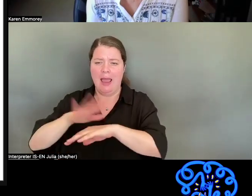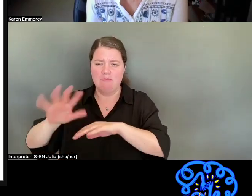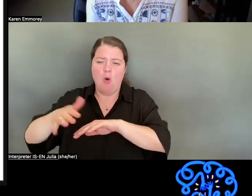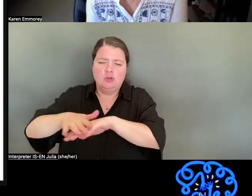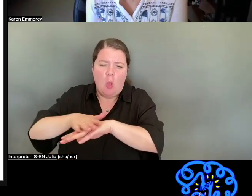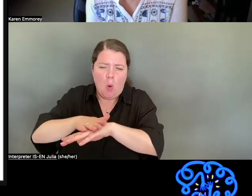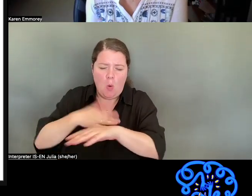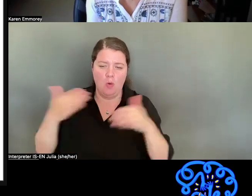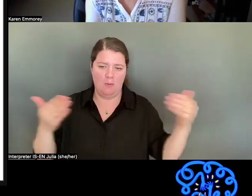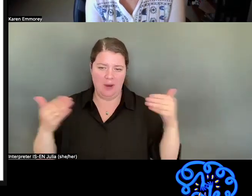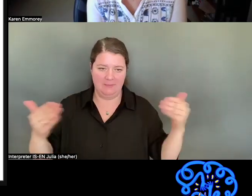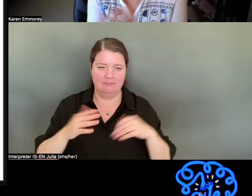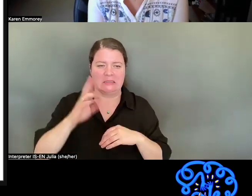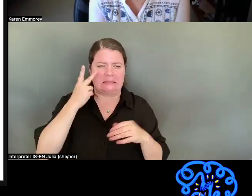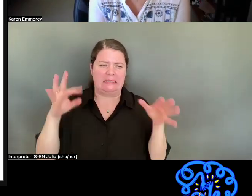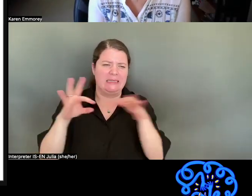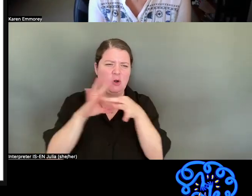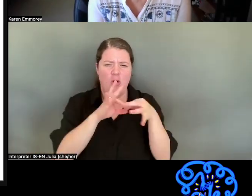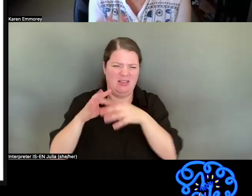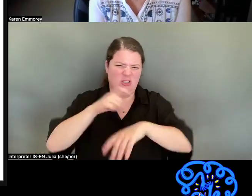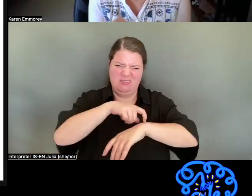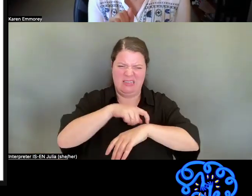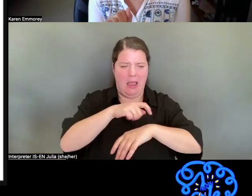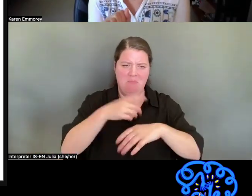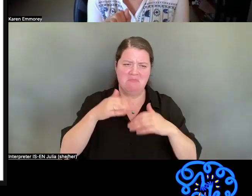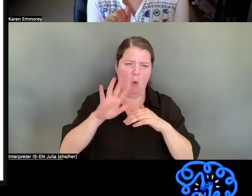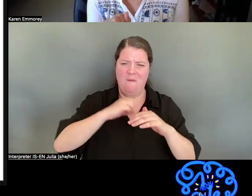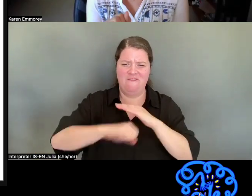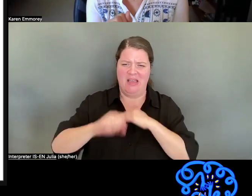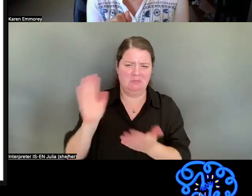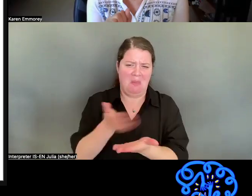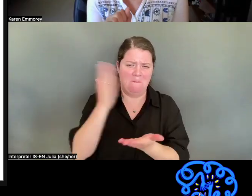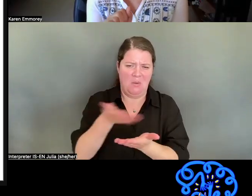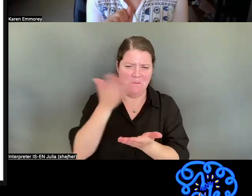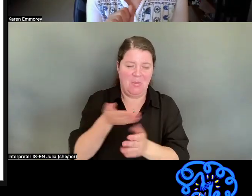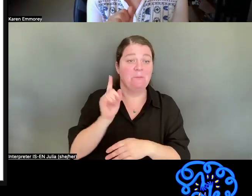this is correlation data. I'm not going to go through this for time, but this is basically showing that